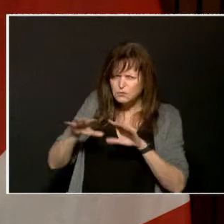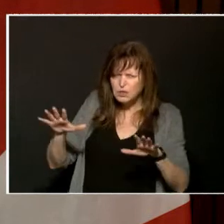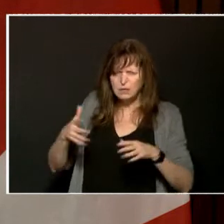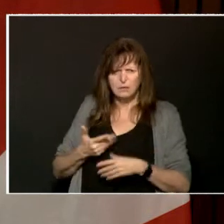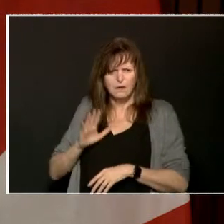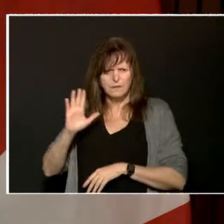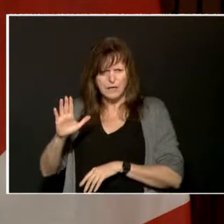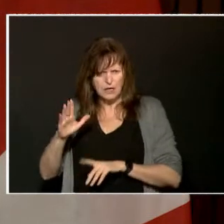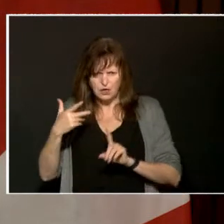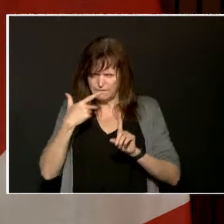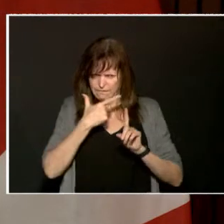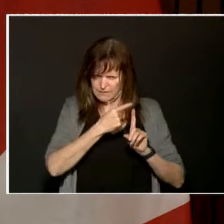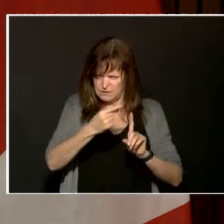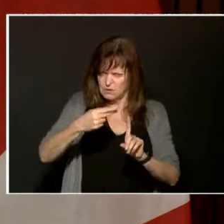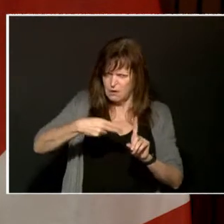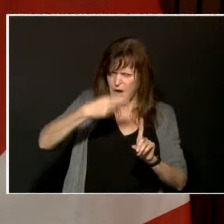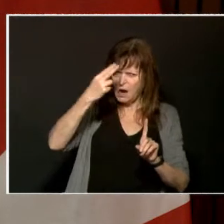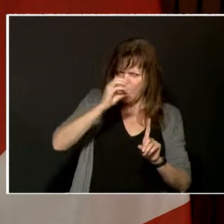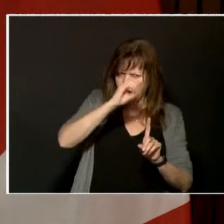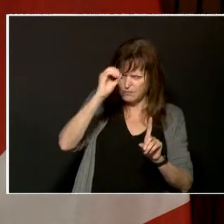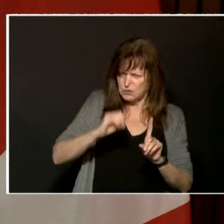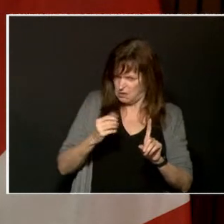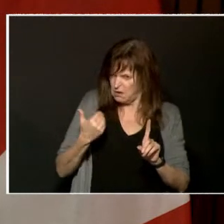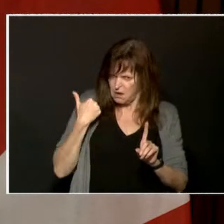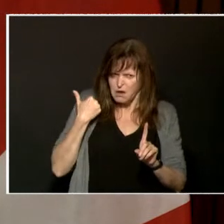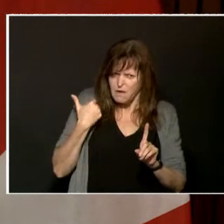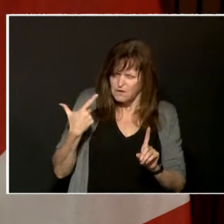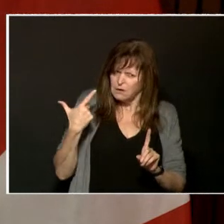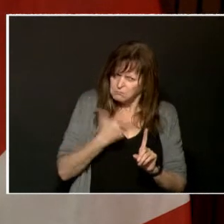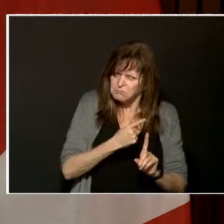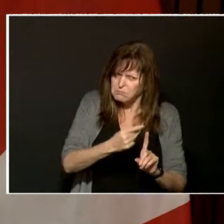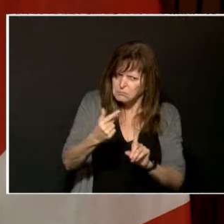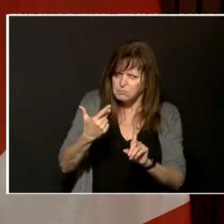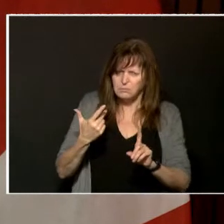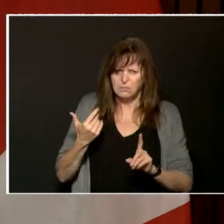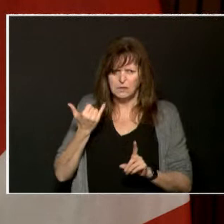vaccination, and how that would look here?